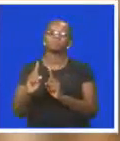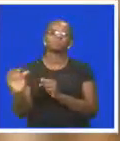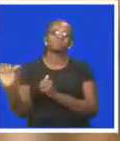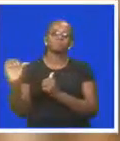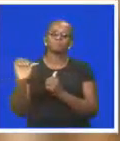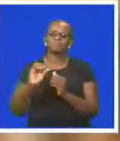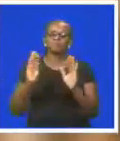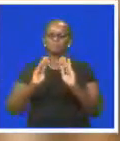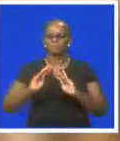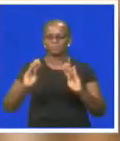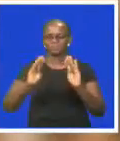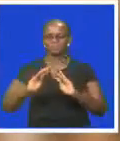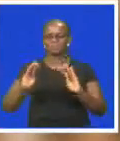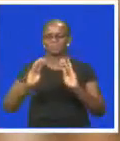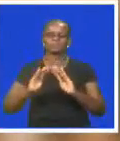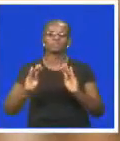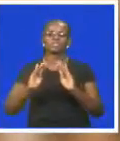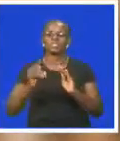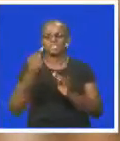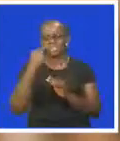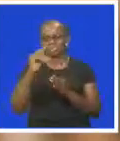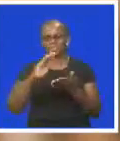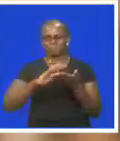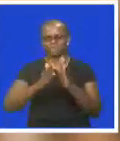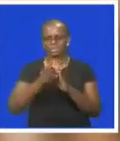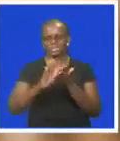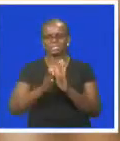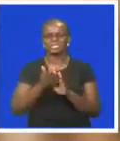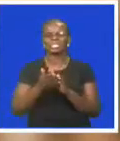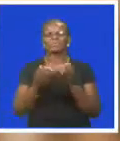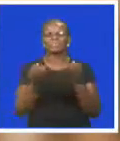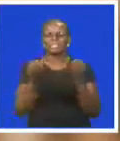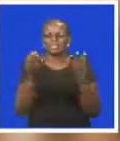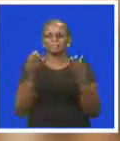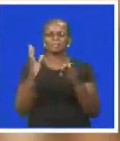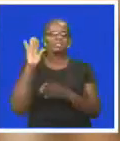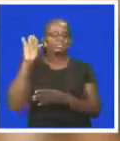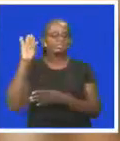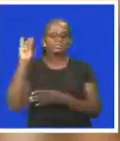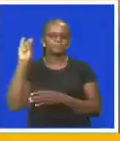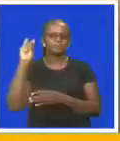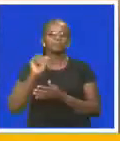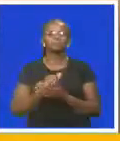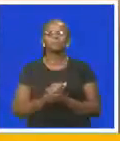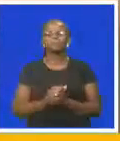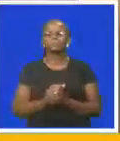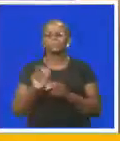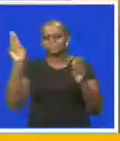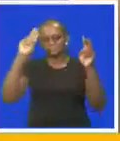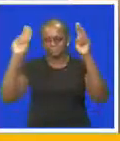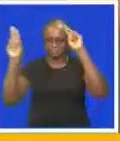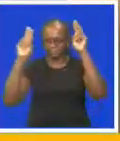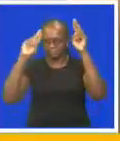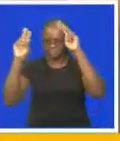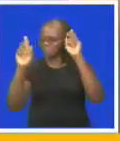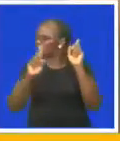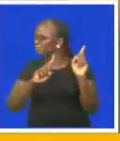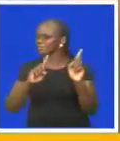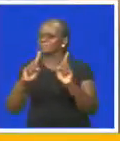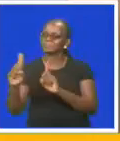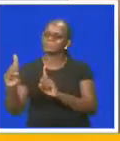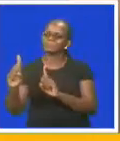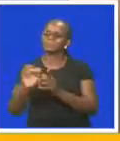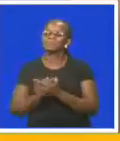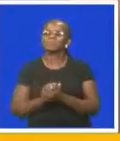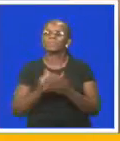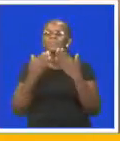and today we are doing a review on shapes, numbers, and animals. Hey, good afternoon, ma'am. How are you? Good afternoon, Nokwazi. How are you? I'm doing